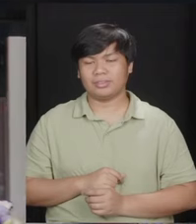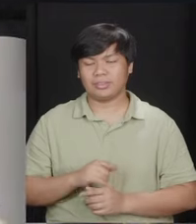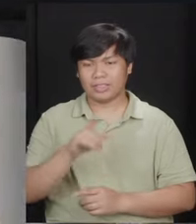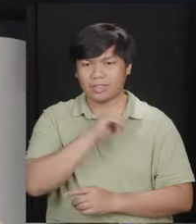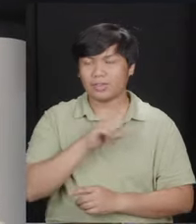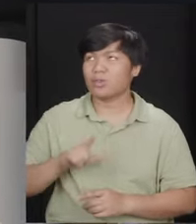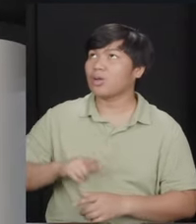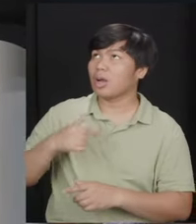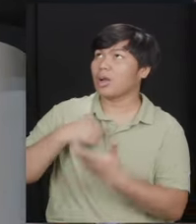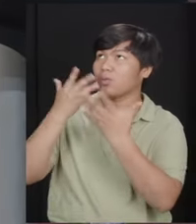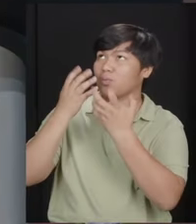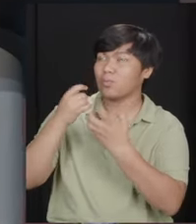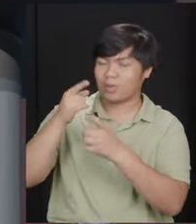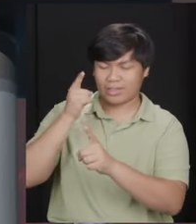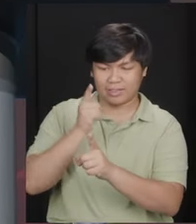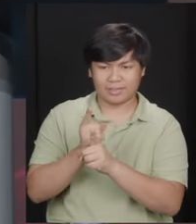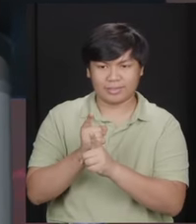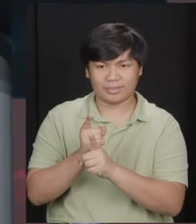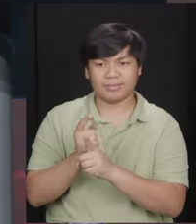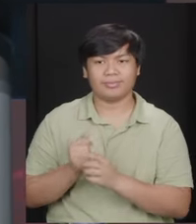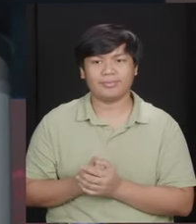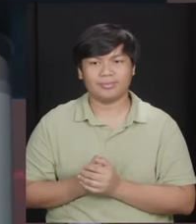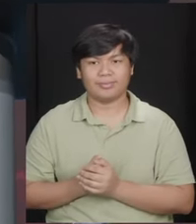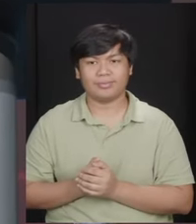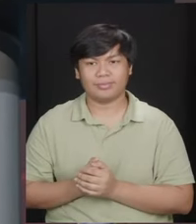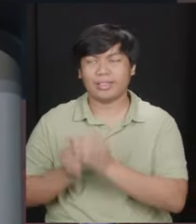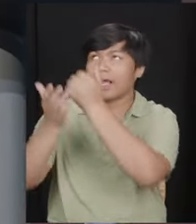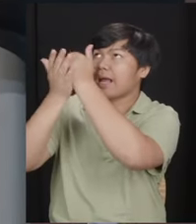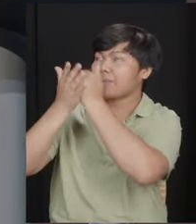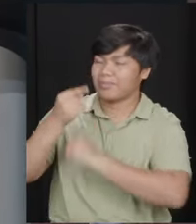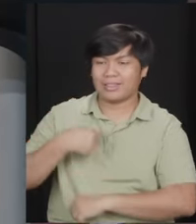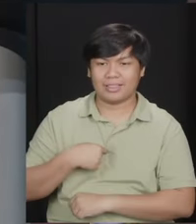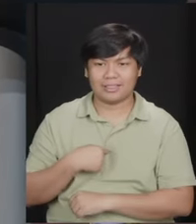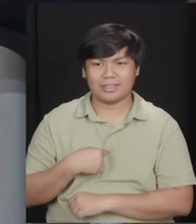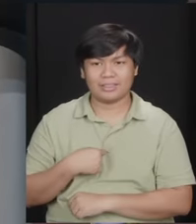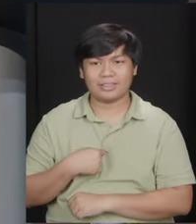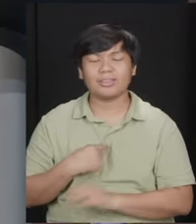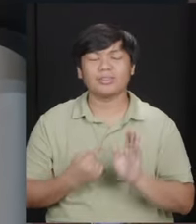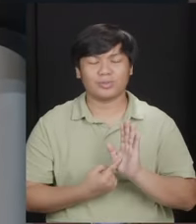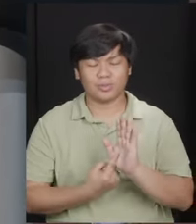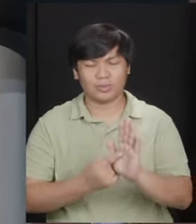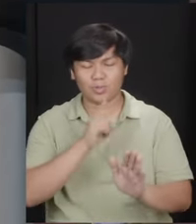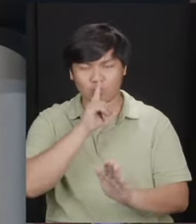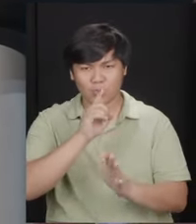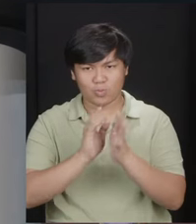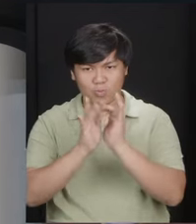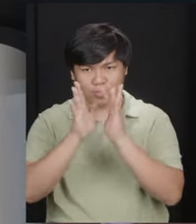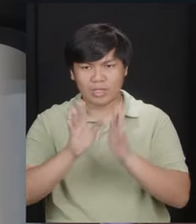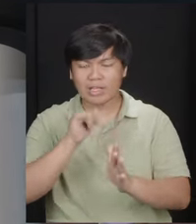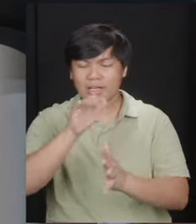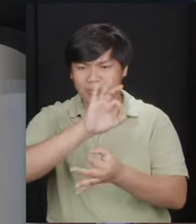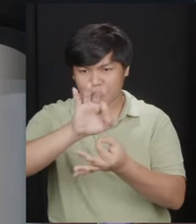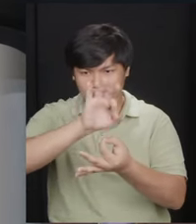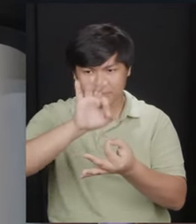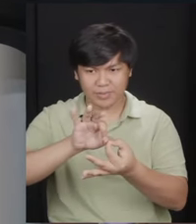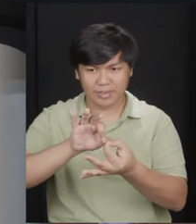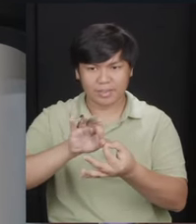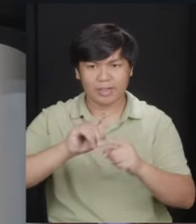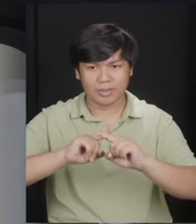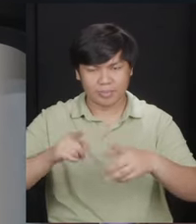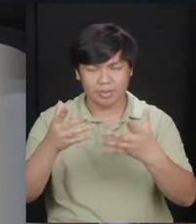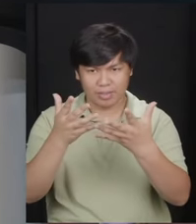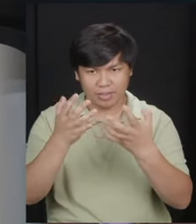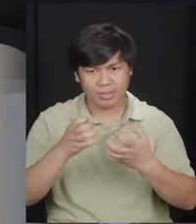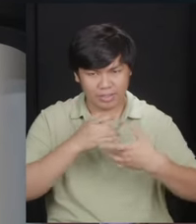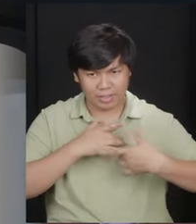Lord, I want to begin aright. Help me. That's a Christian. Not perfect. But the